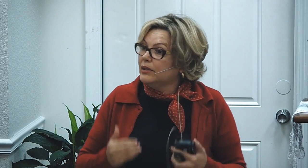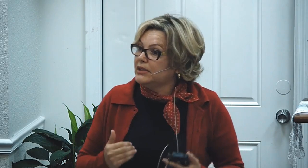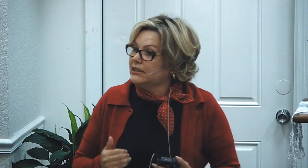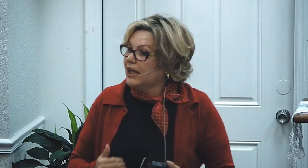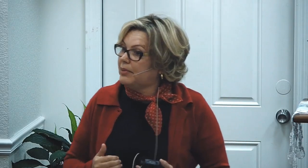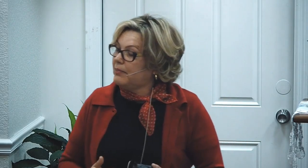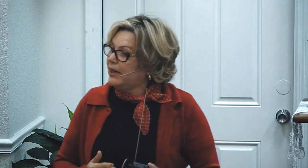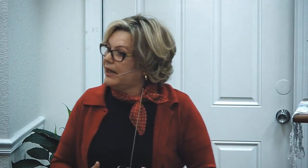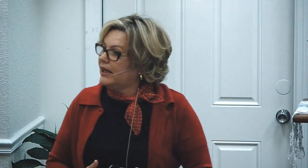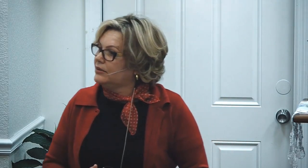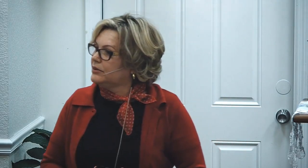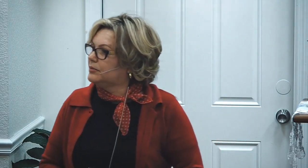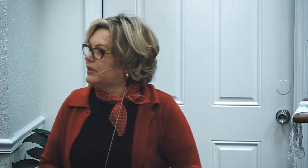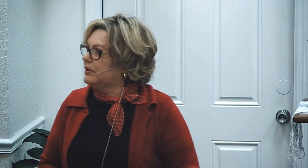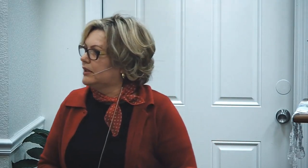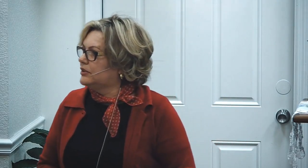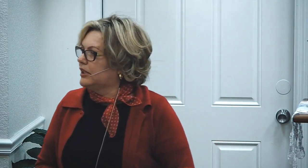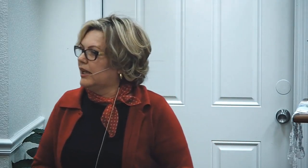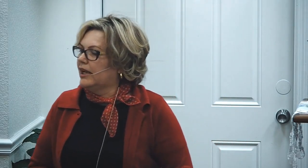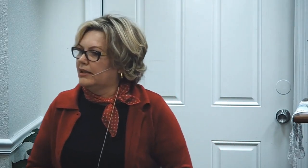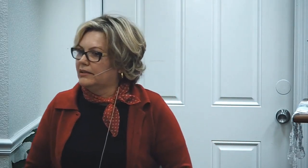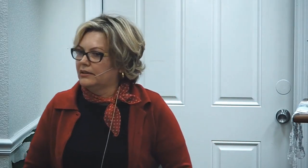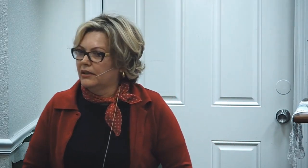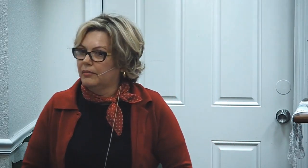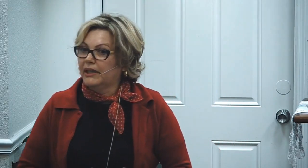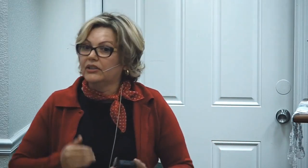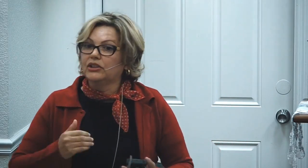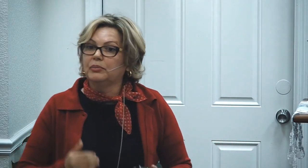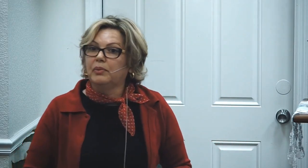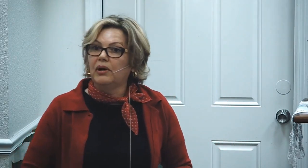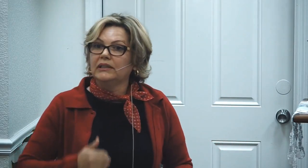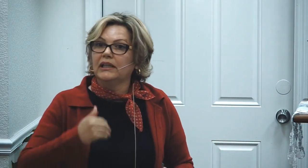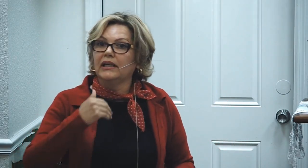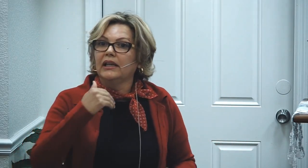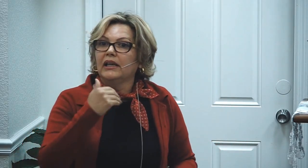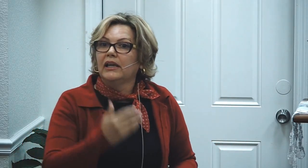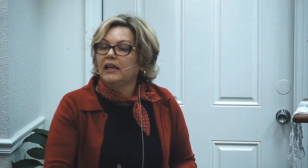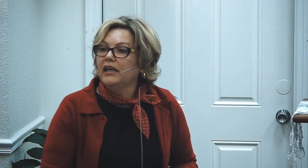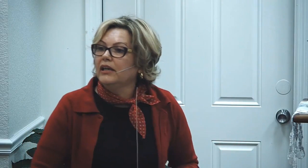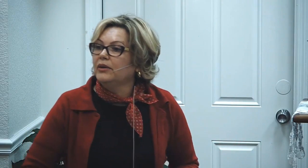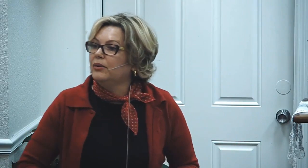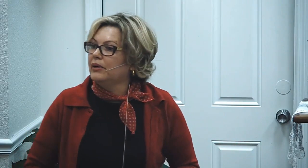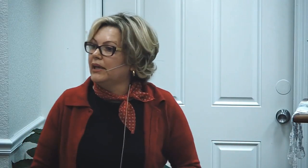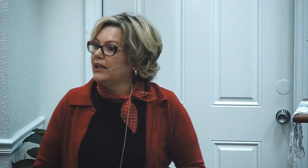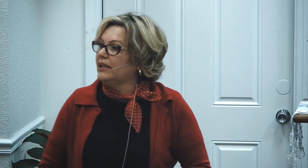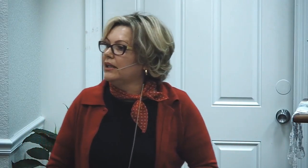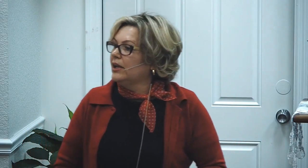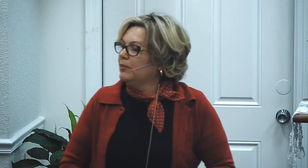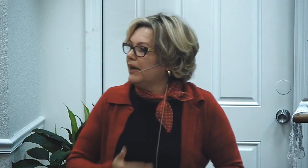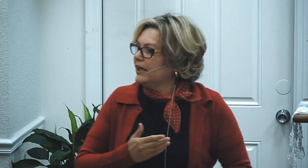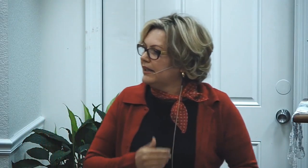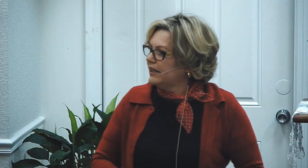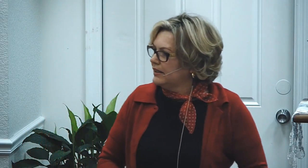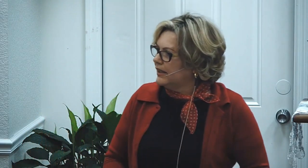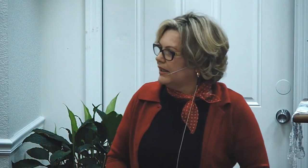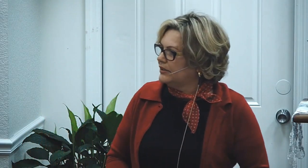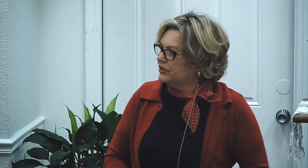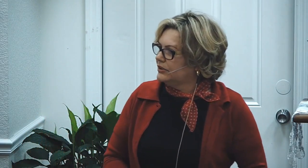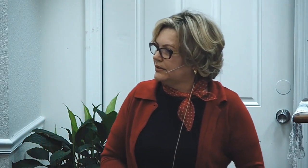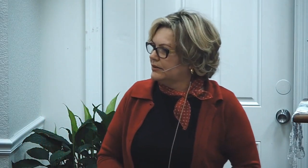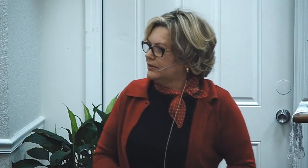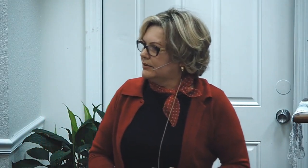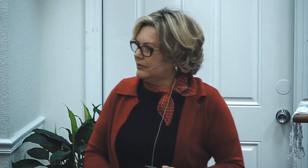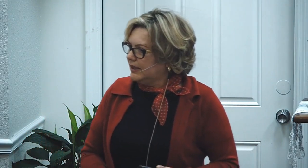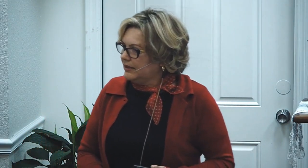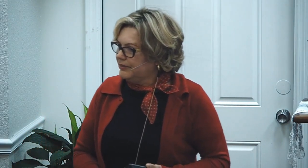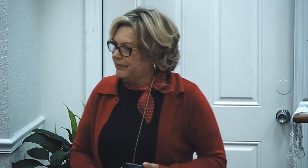just come and we not be prepared, right? We want to be prepared so that we can